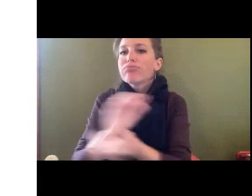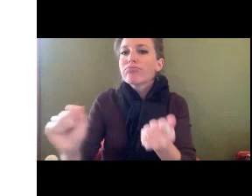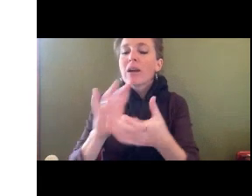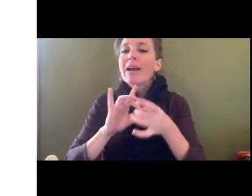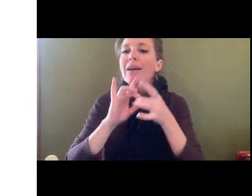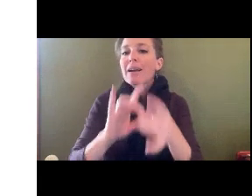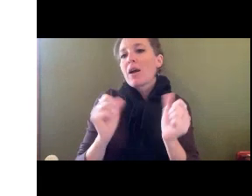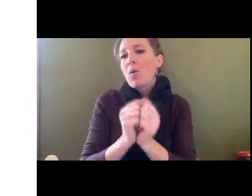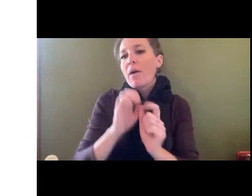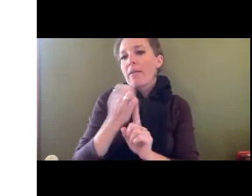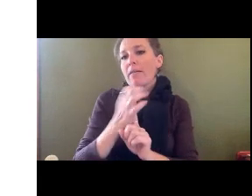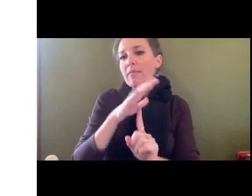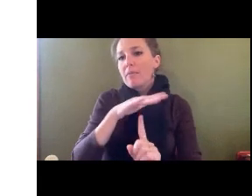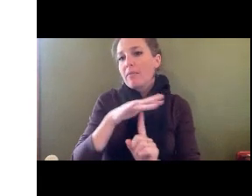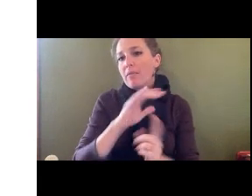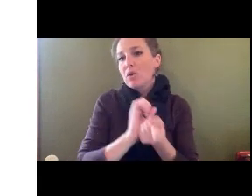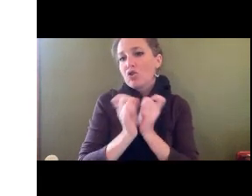just to note,